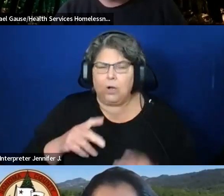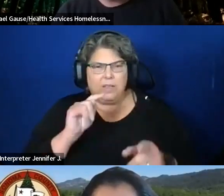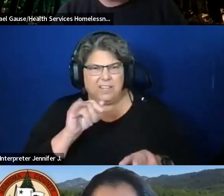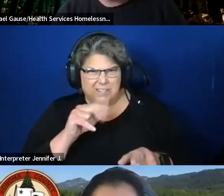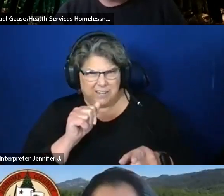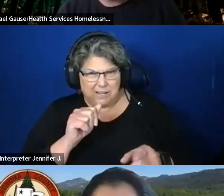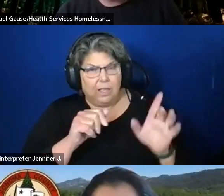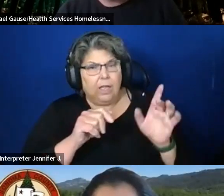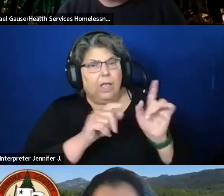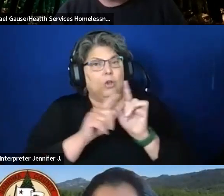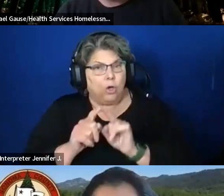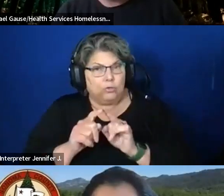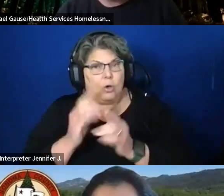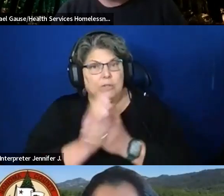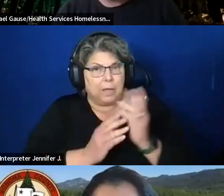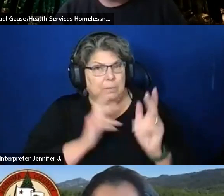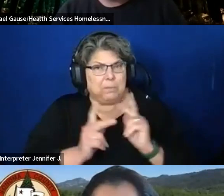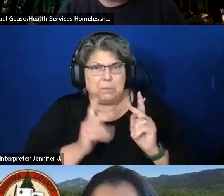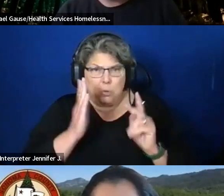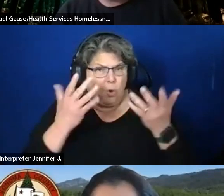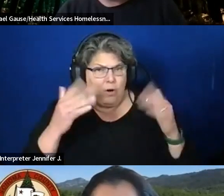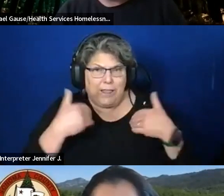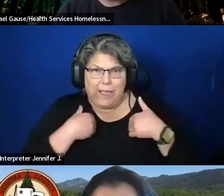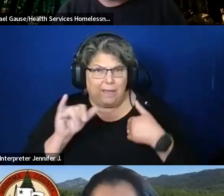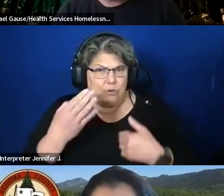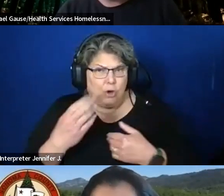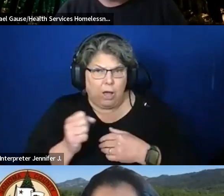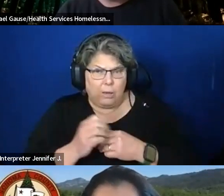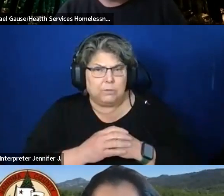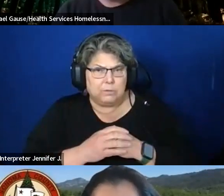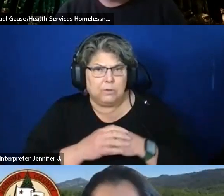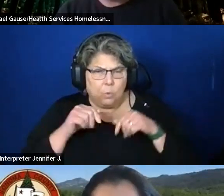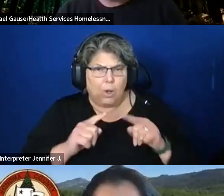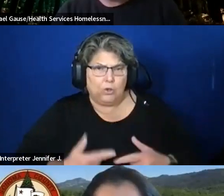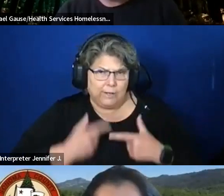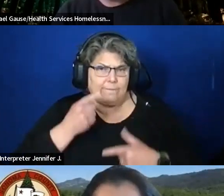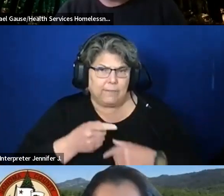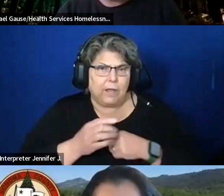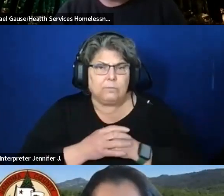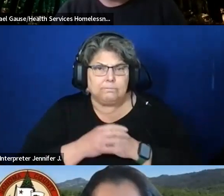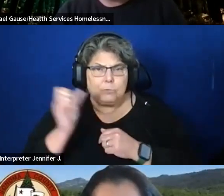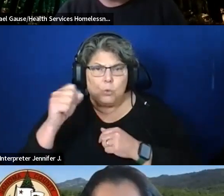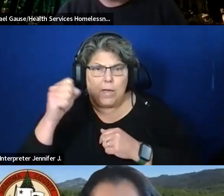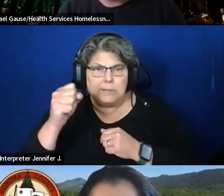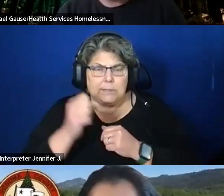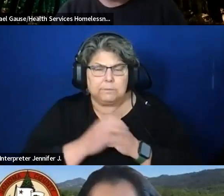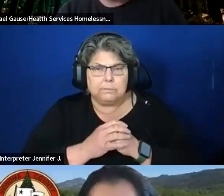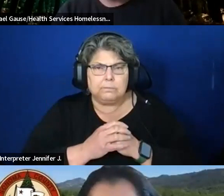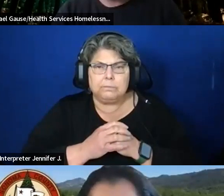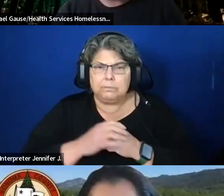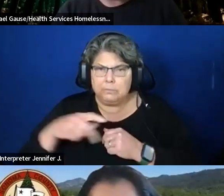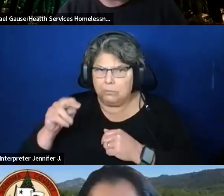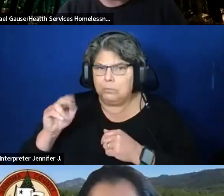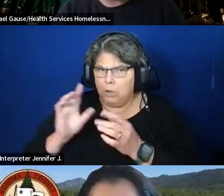the individuals will already be employed who will be at the site. So yes. Yeah,